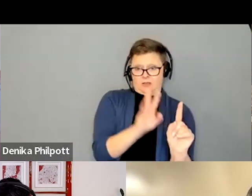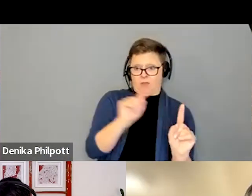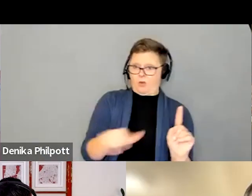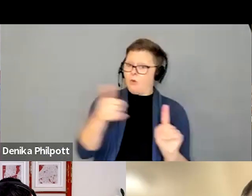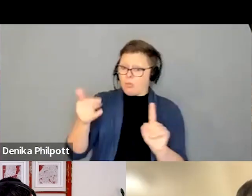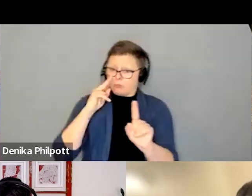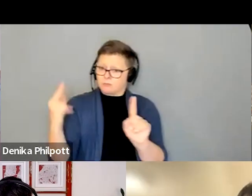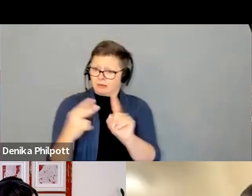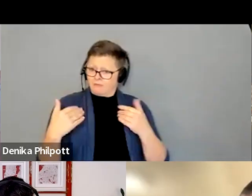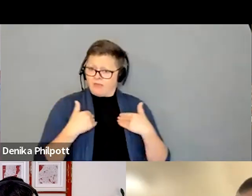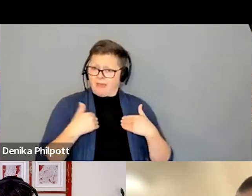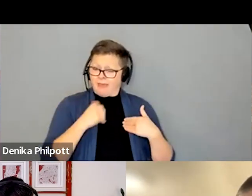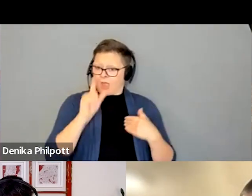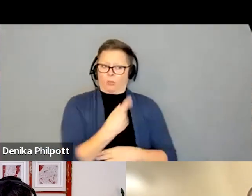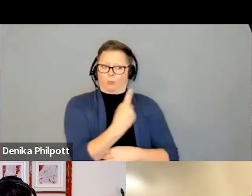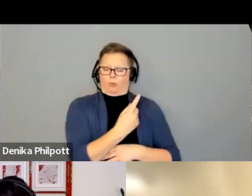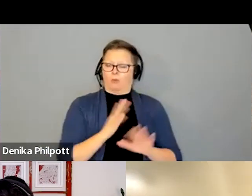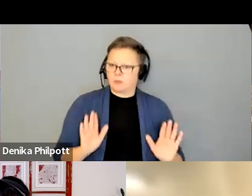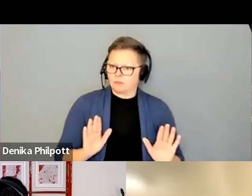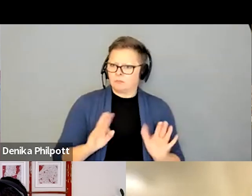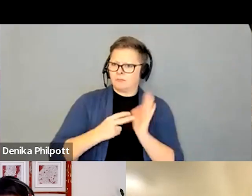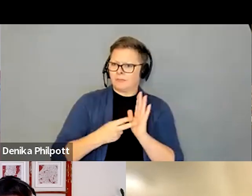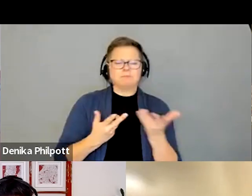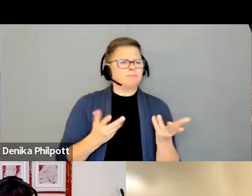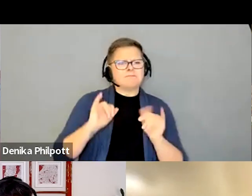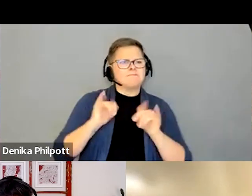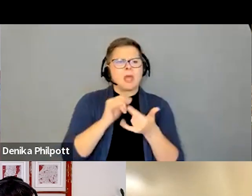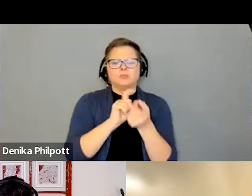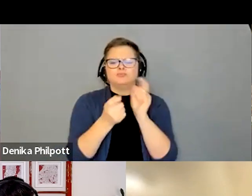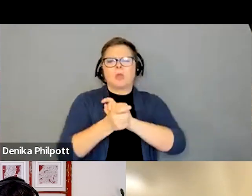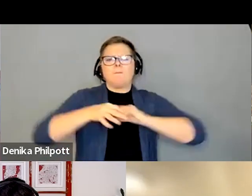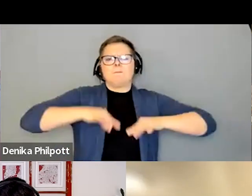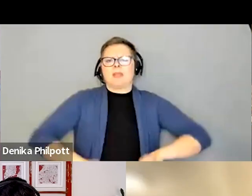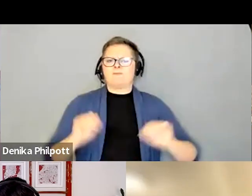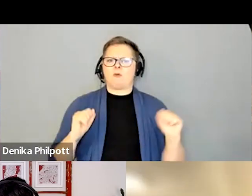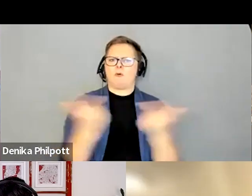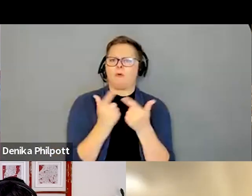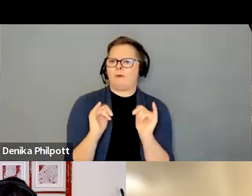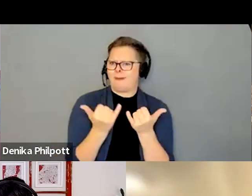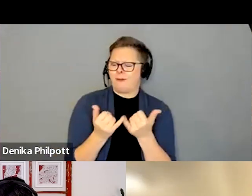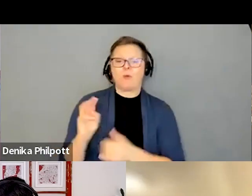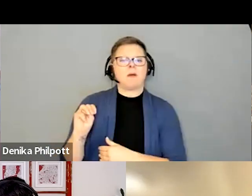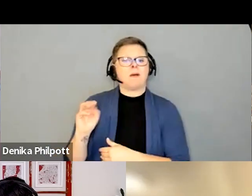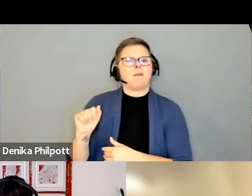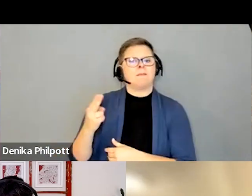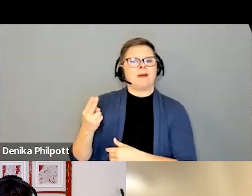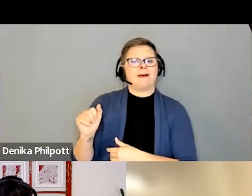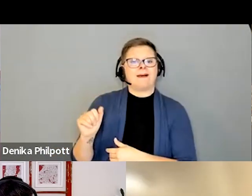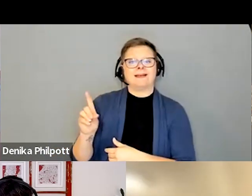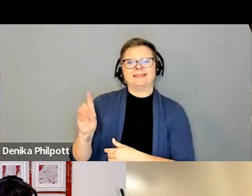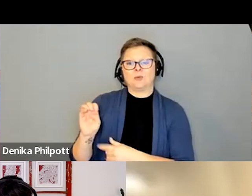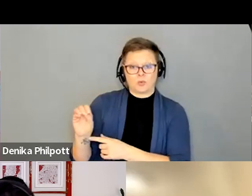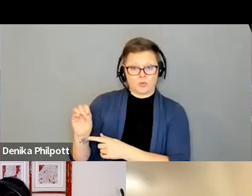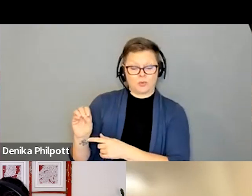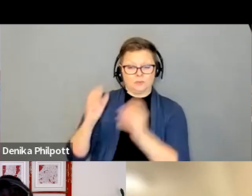know, how benefits changes can be made to benefit everybody in the workplace. Mahadeo, last word to you. What else do